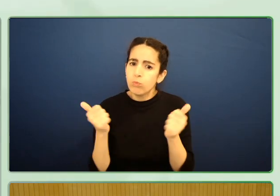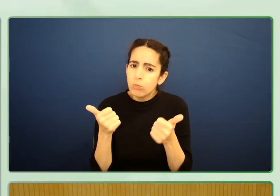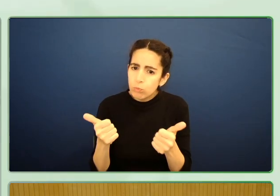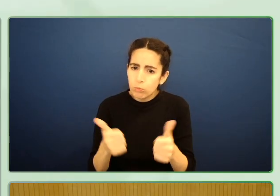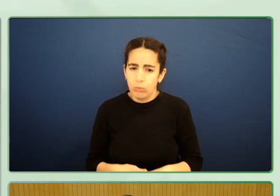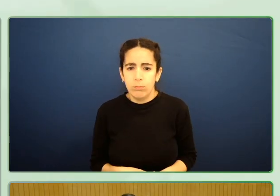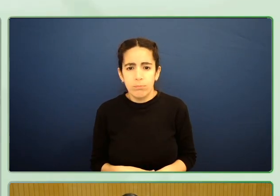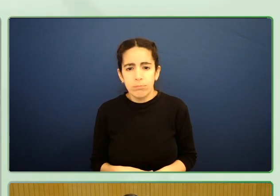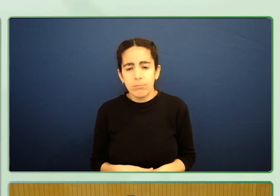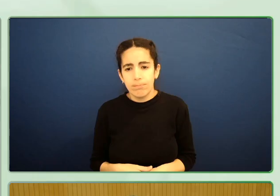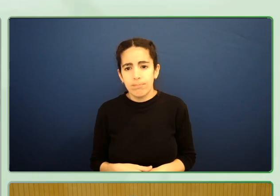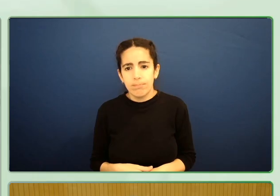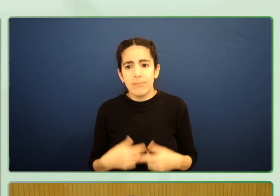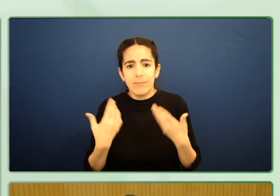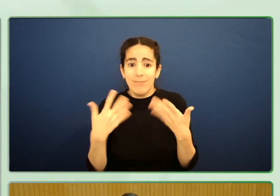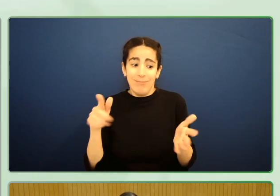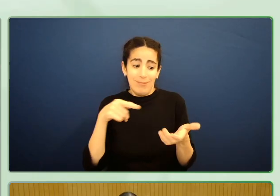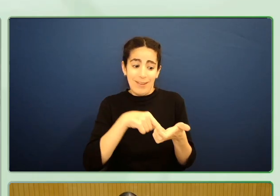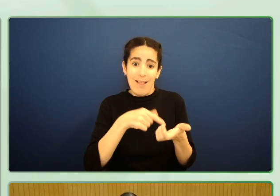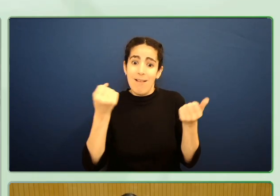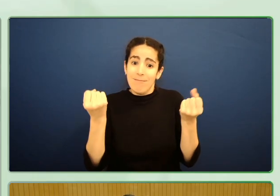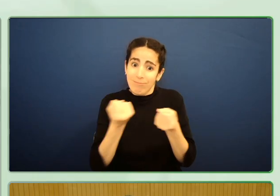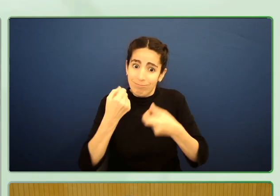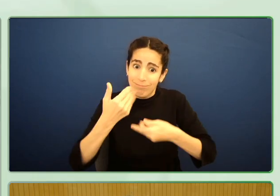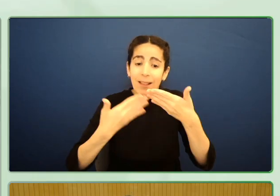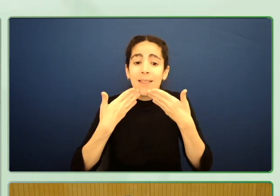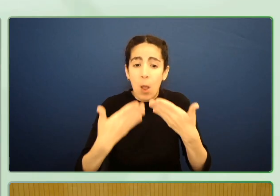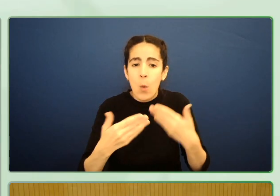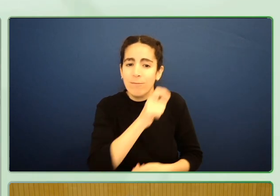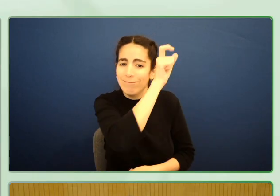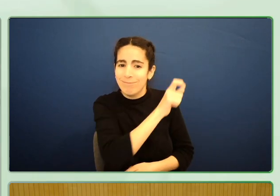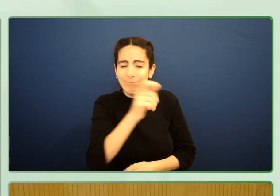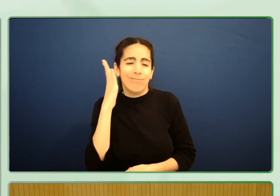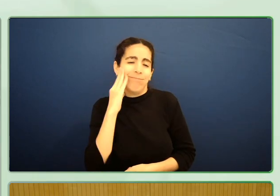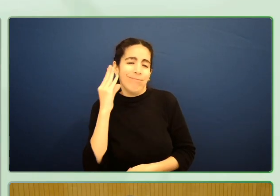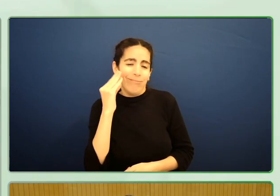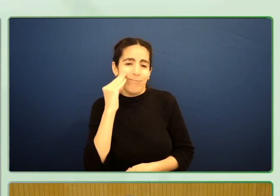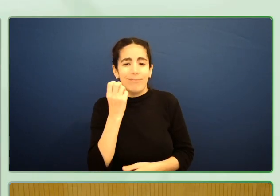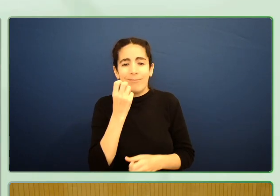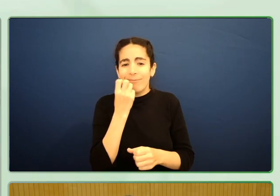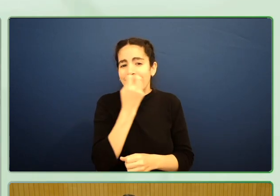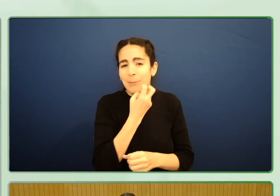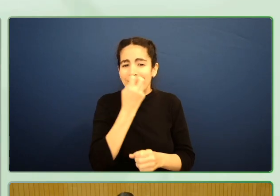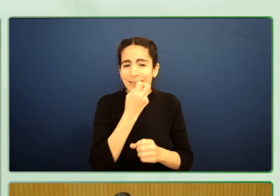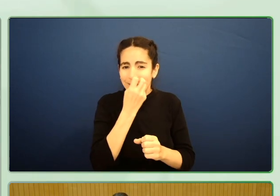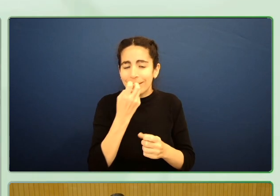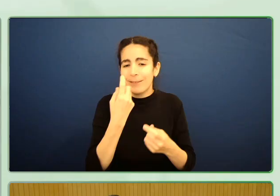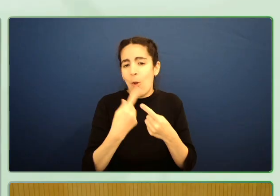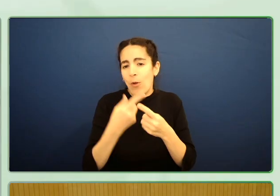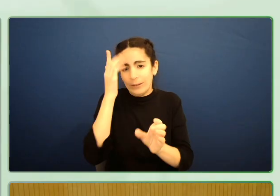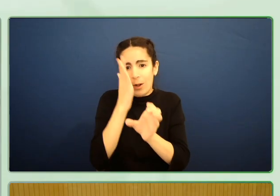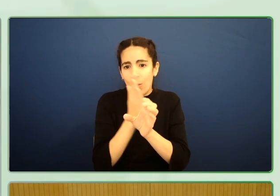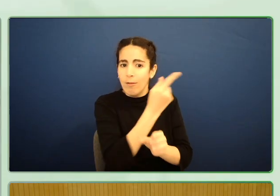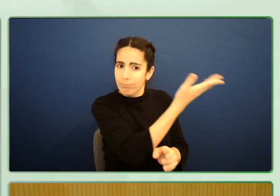of speech therapists and the psychologists, but from the perspective of children and parents. Thank you.